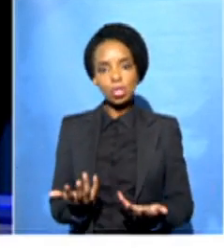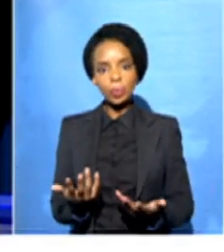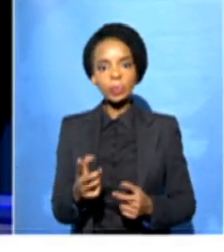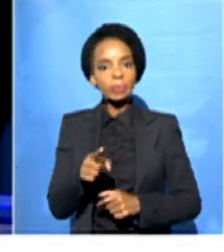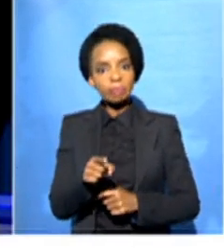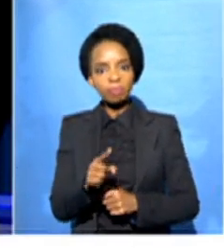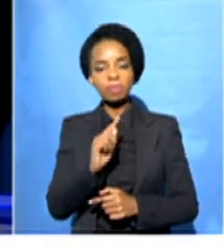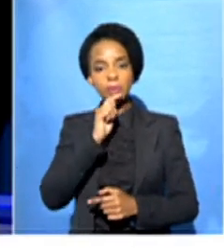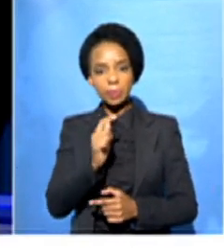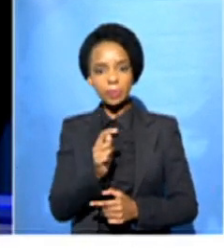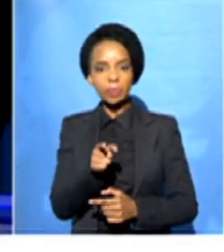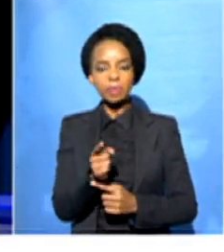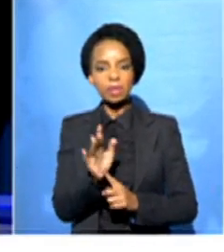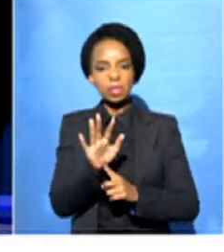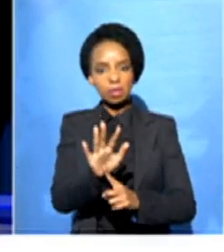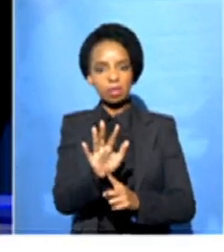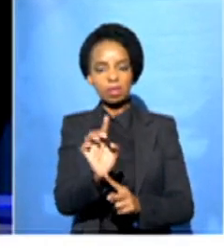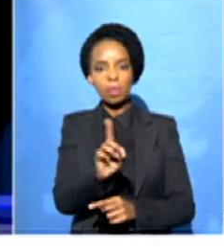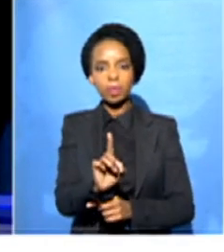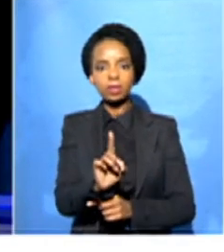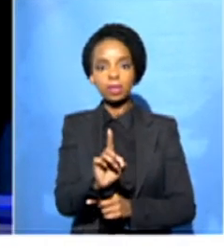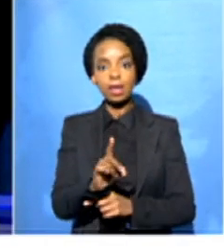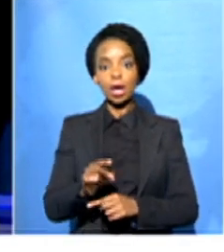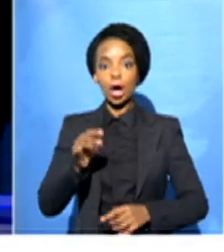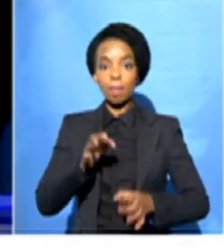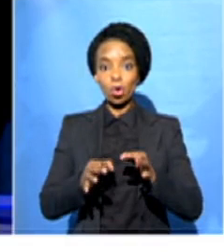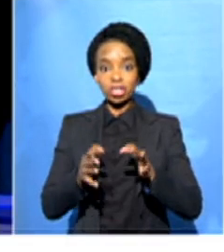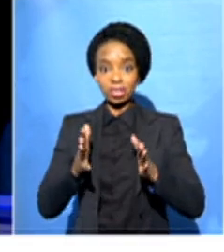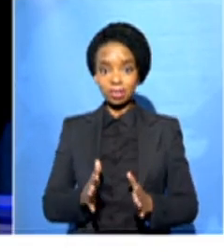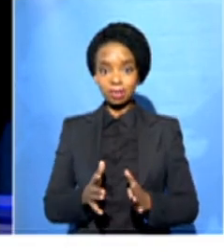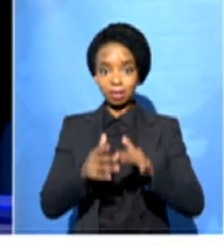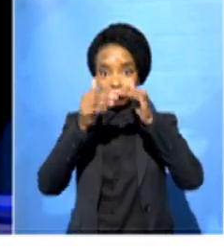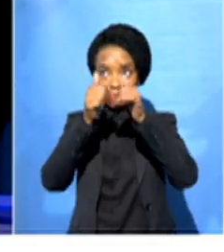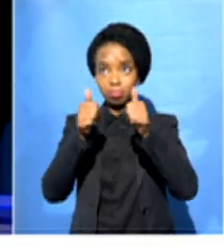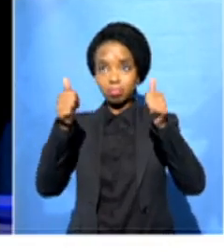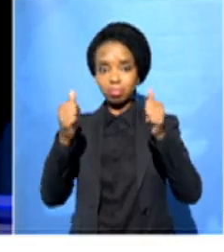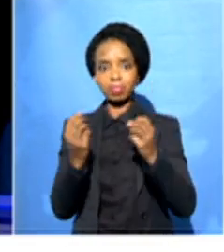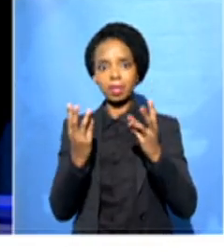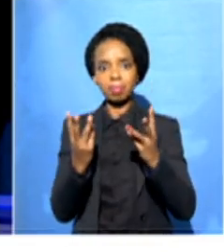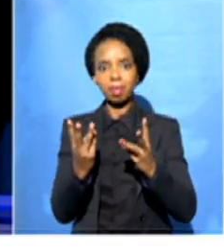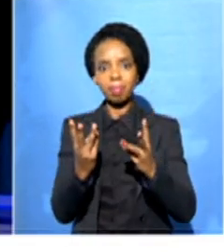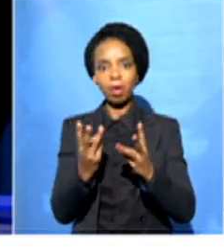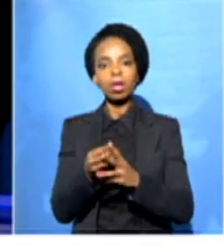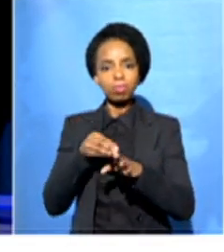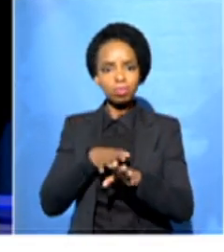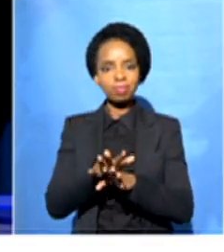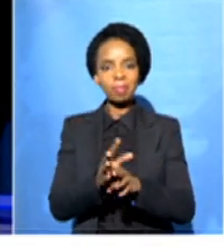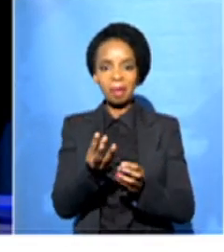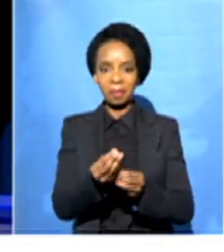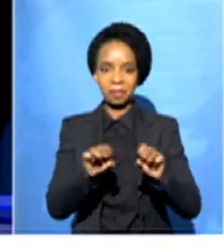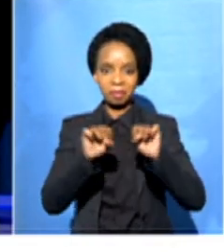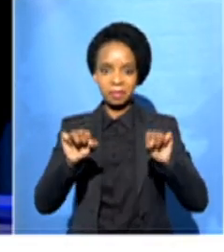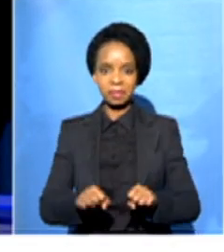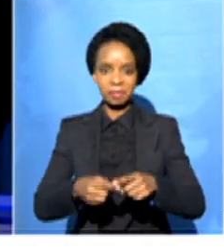of insurance that politicians have in our system. It's